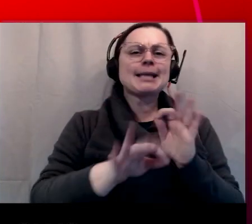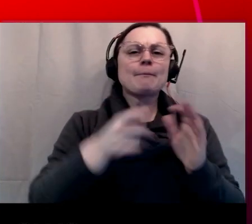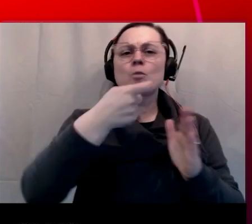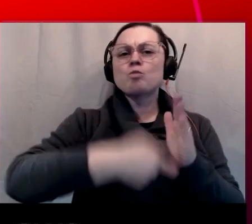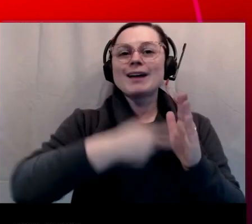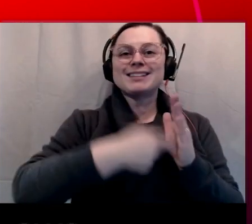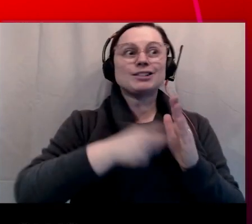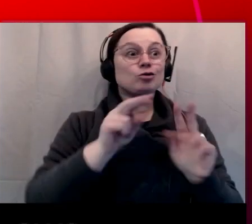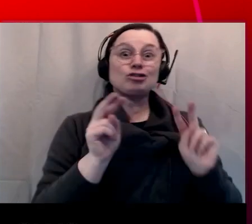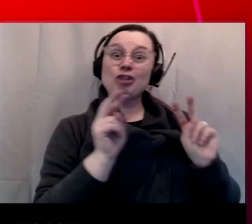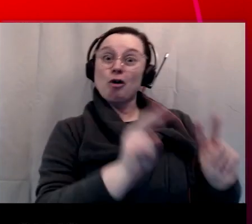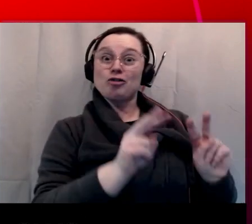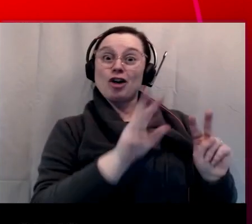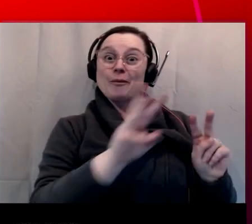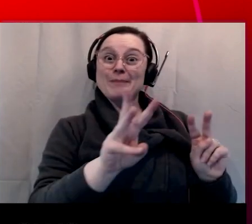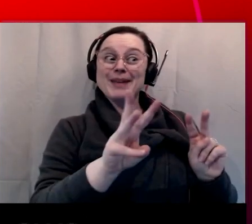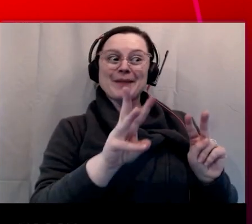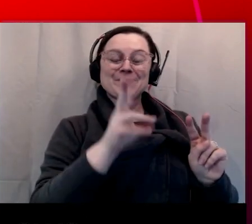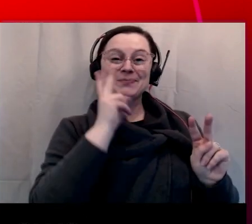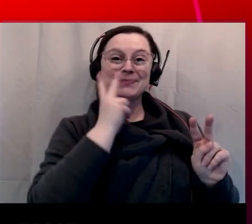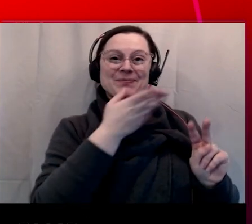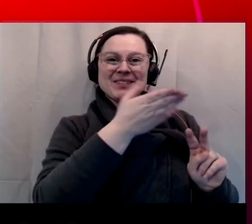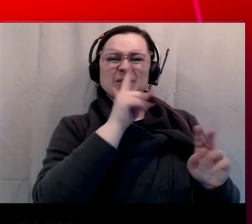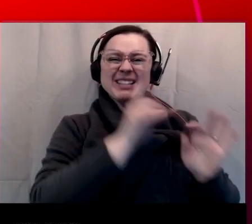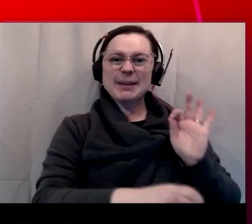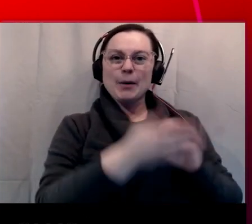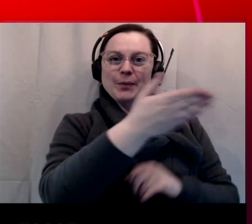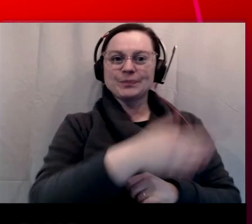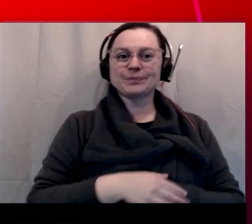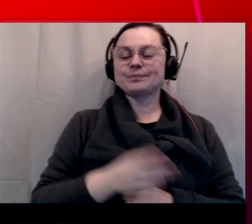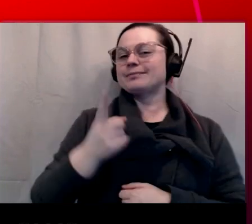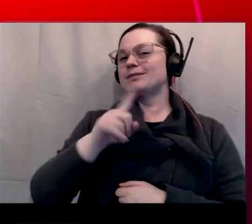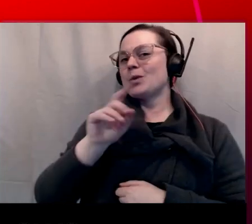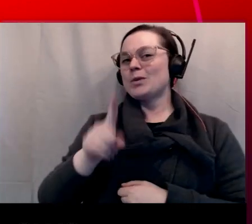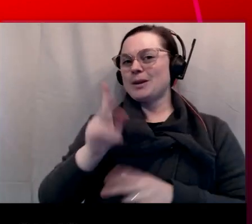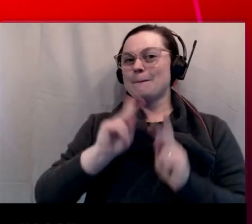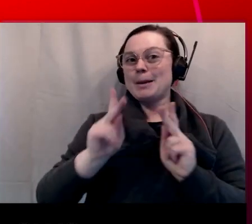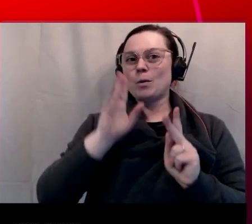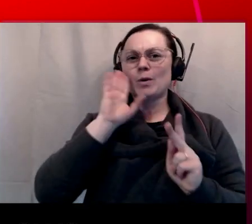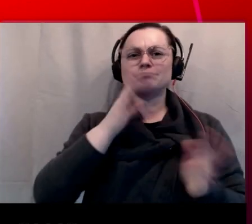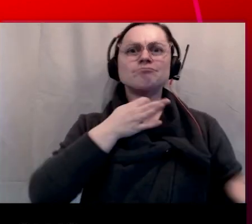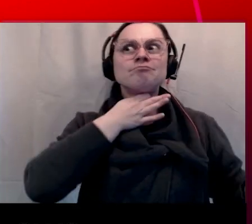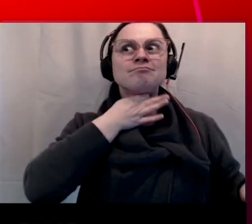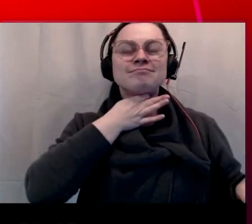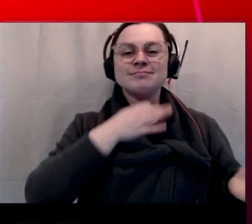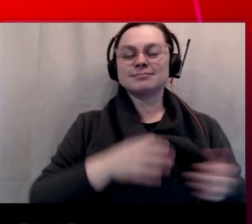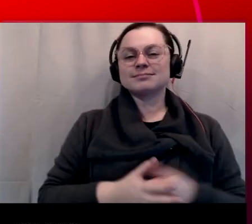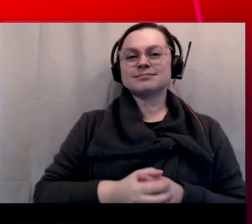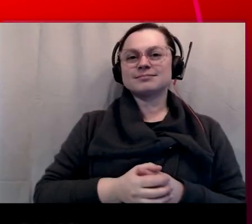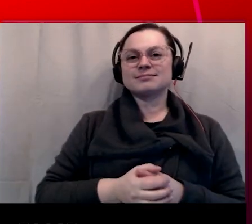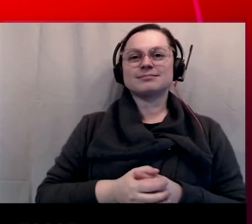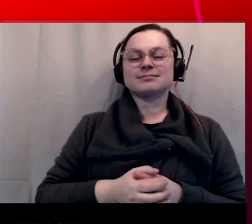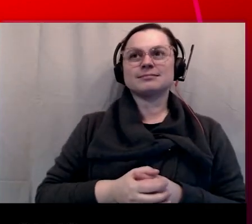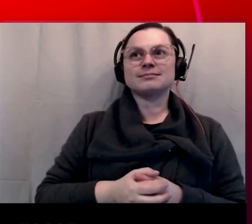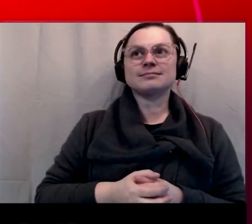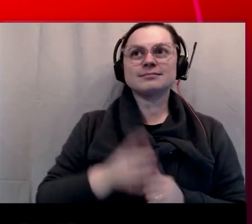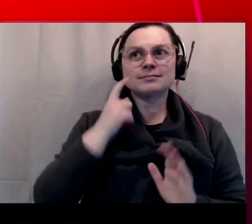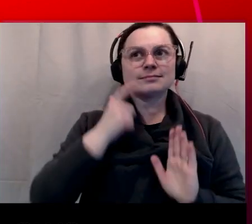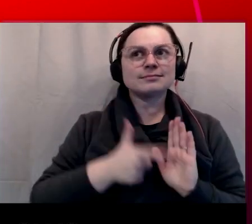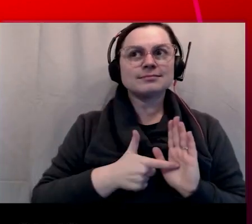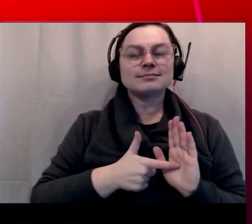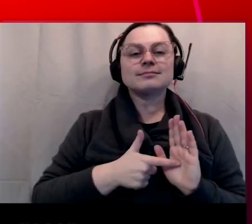And I think one of the questions that people are going to naturally have is, what's one of the most common findings